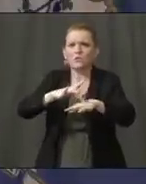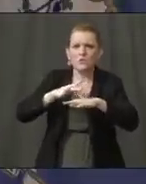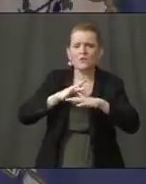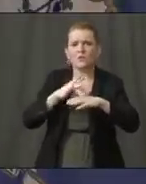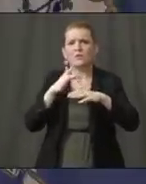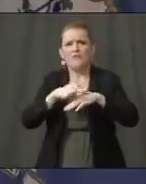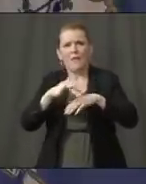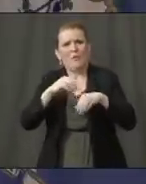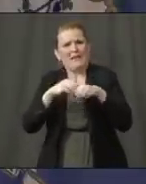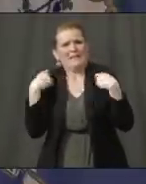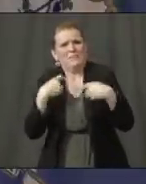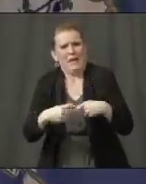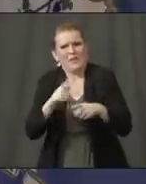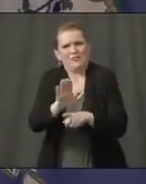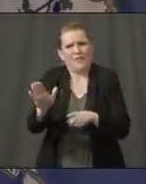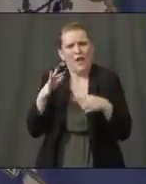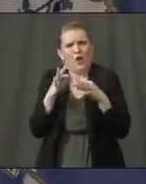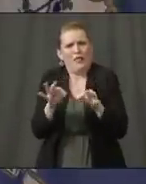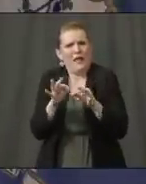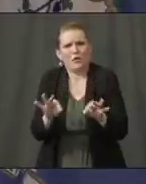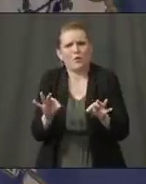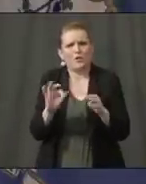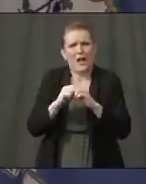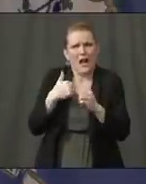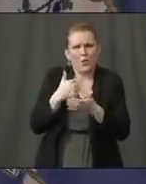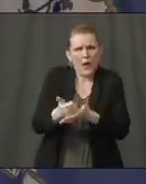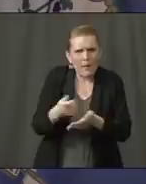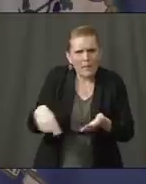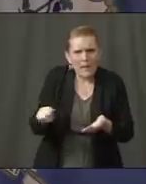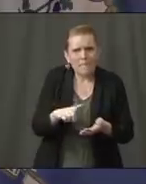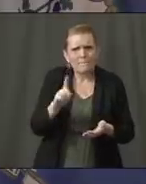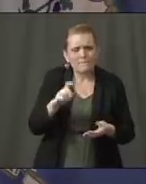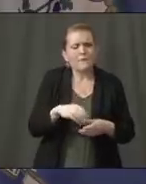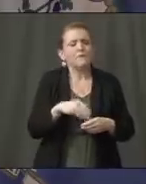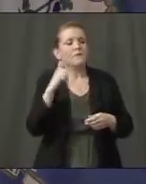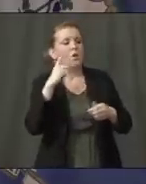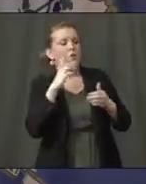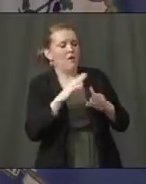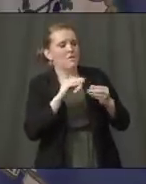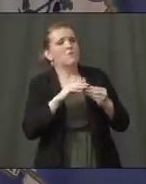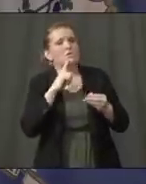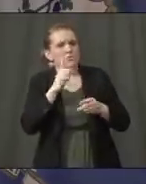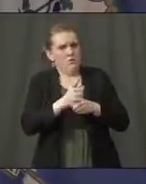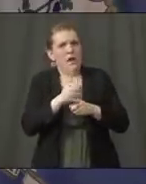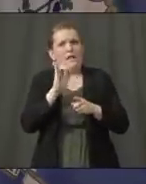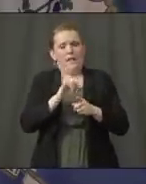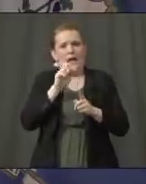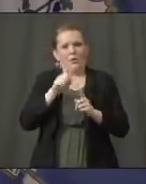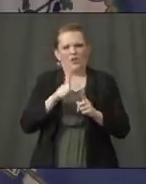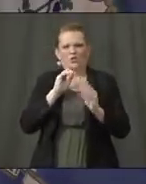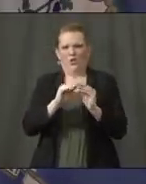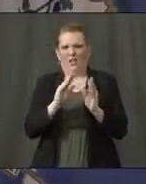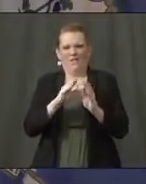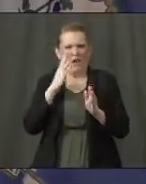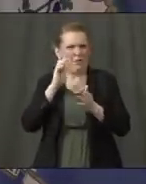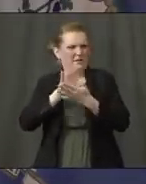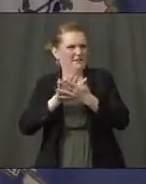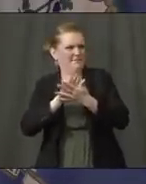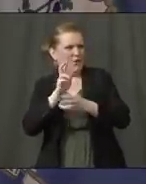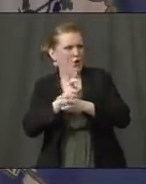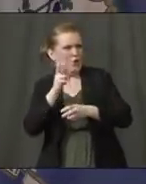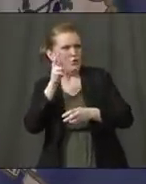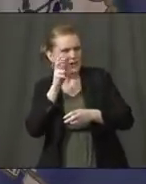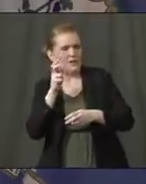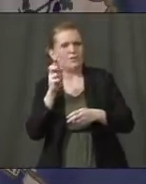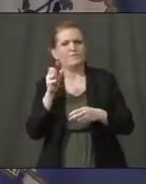In particular, what are we doing for the immigrant community when it comes to COVID-19 and helping them get back and helping them make sure they get the health